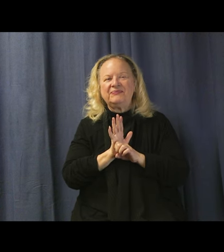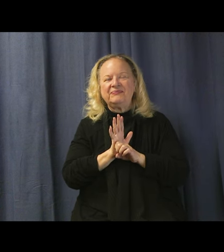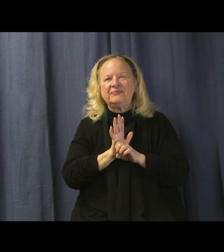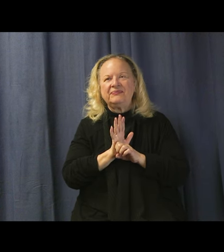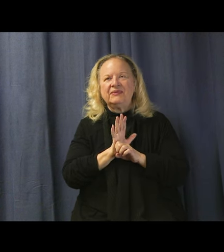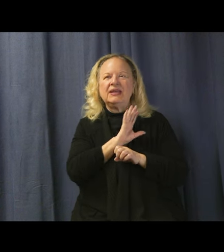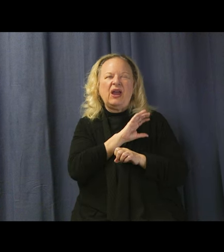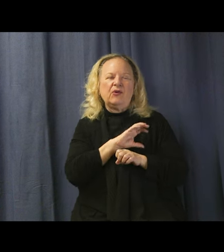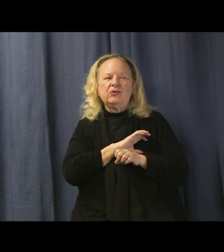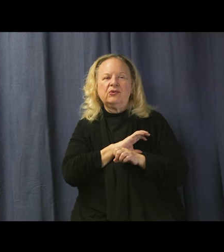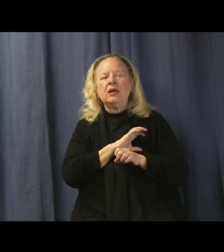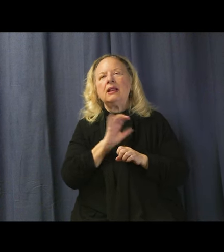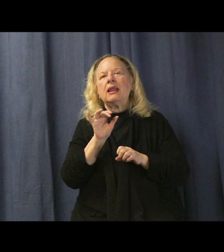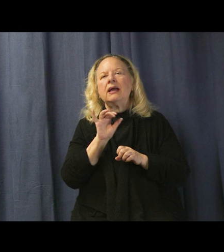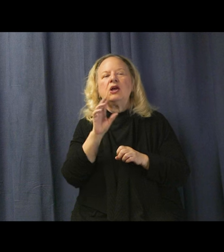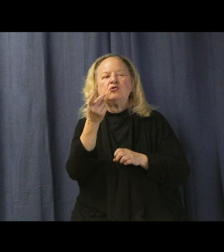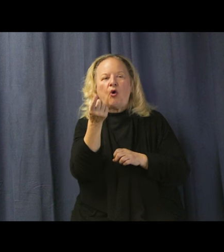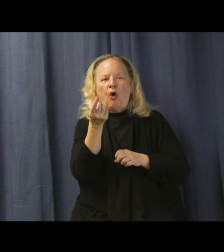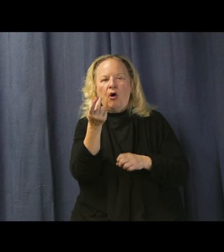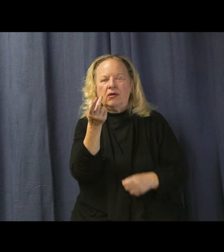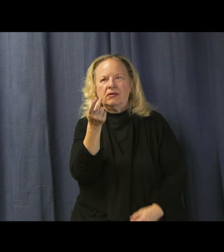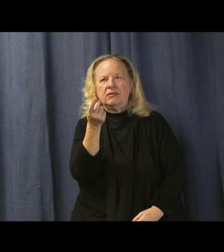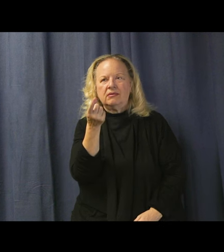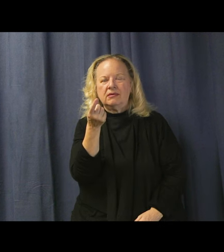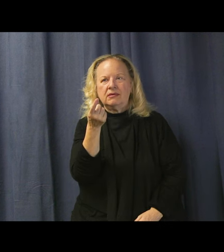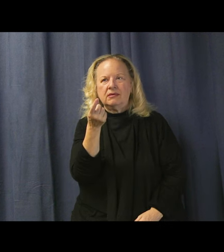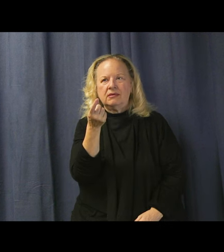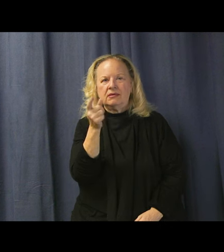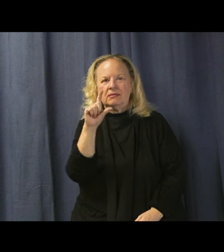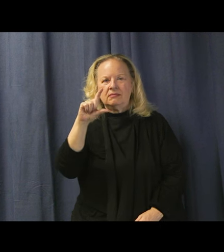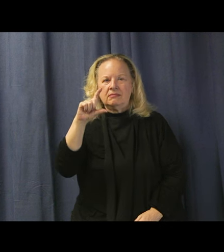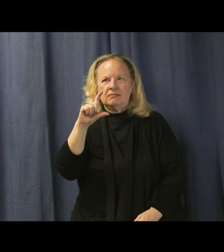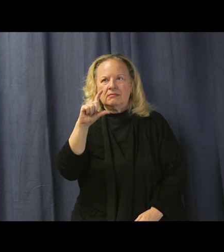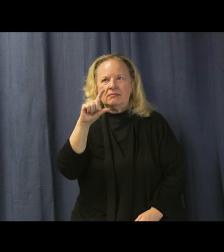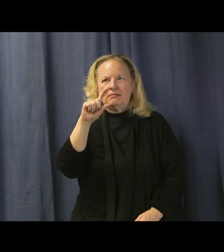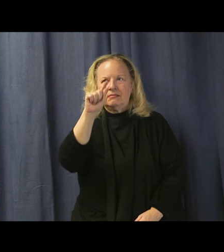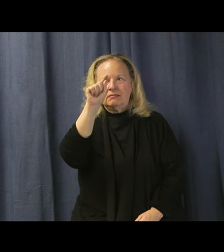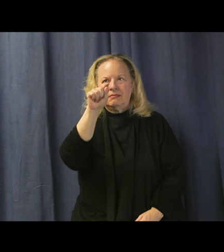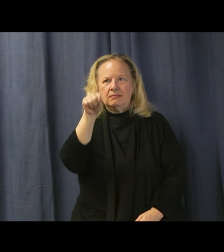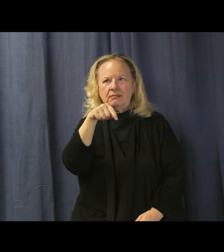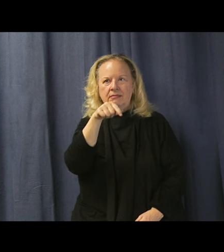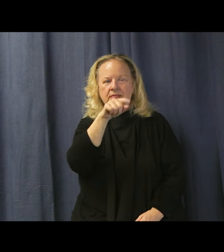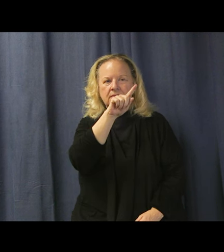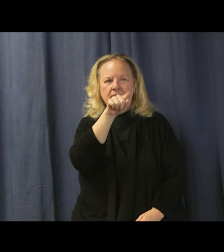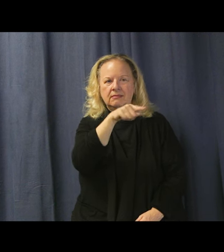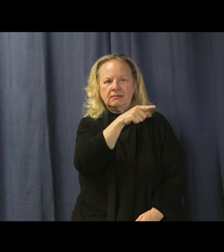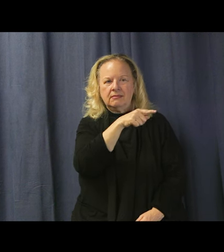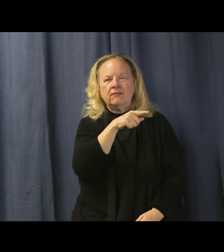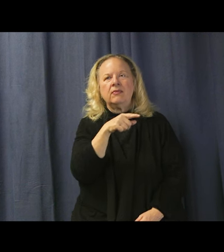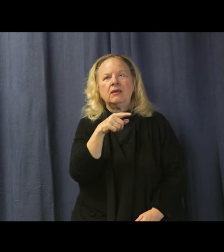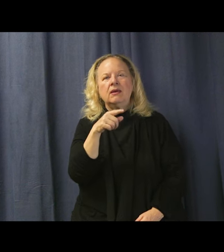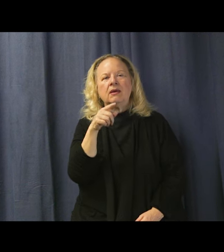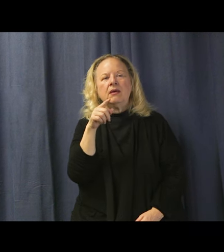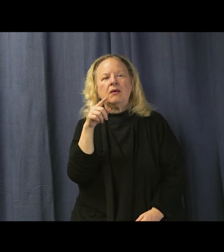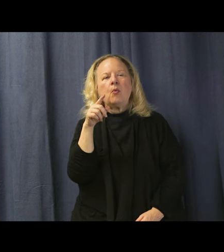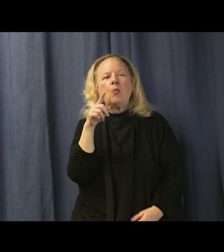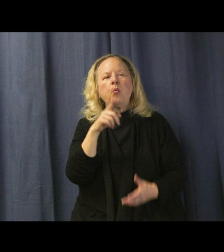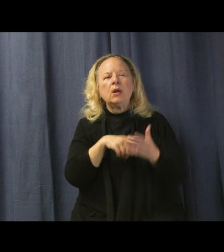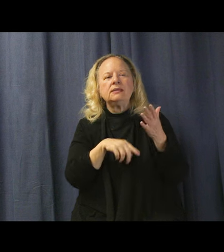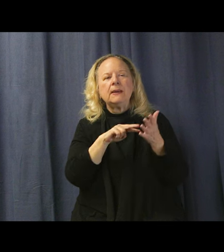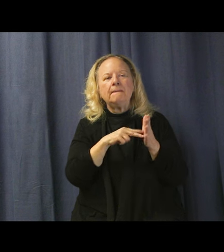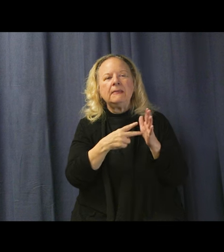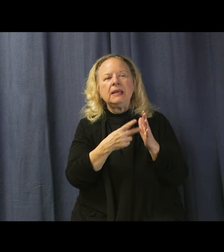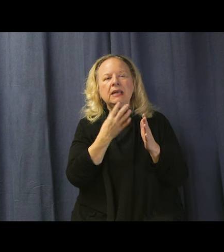here is the word for dog, which is Caleb. That's the word for dog. You know what Caleb means in